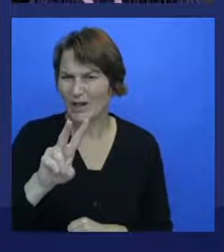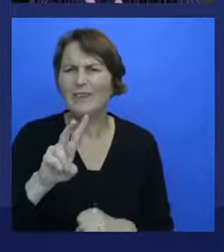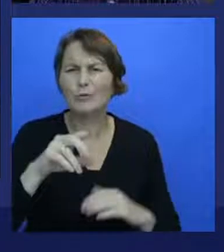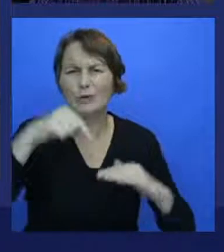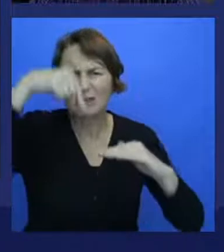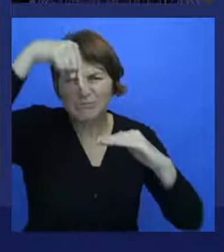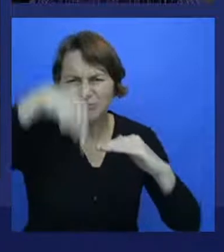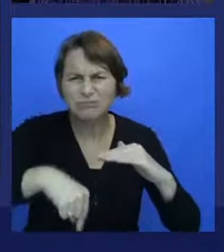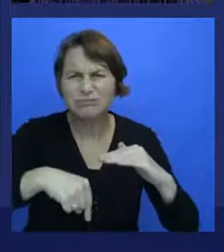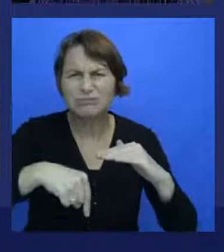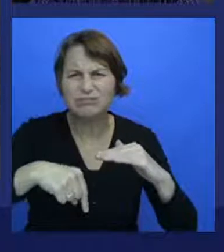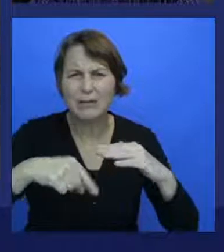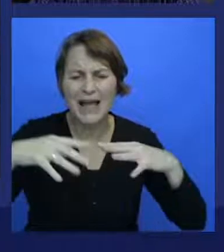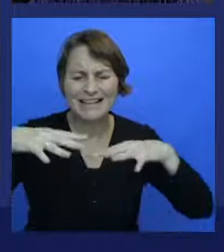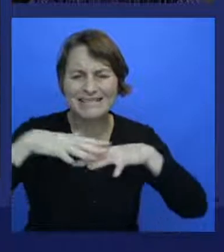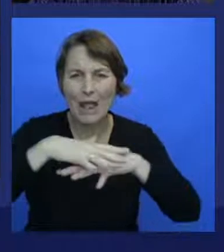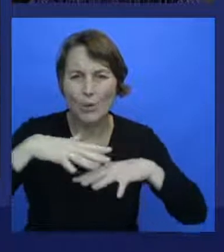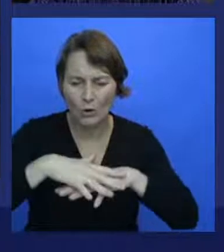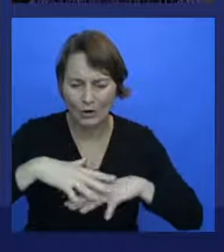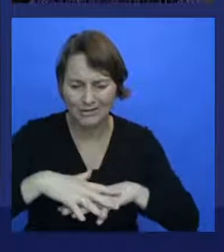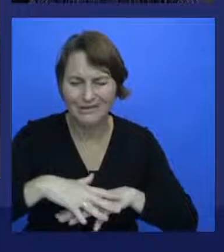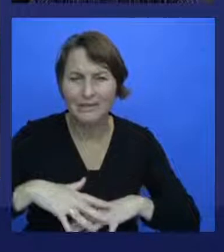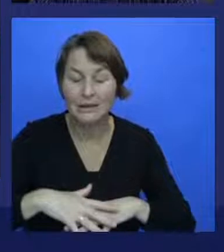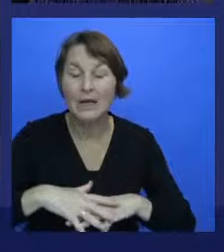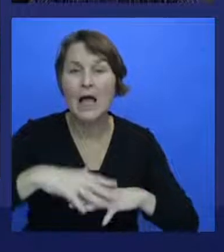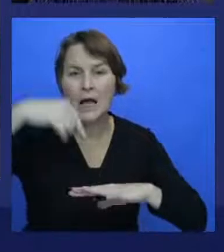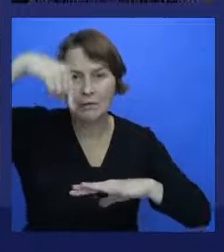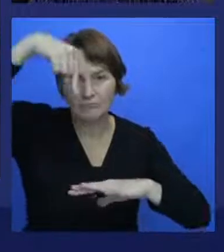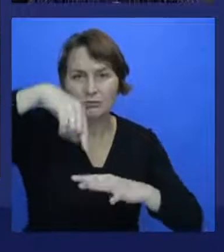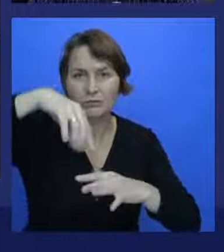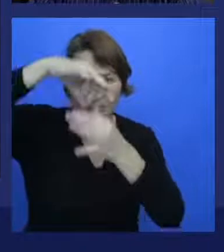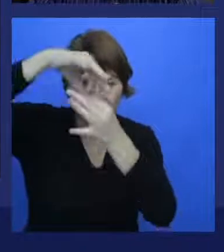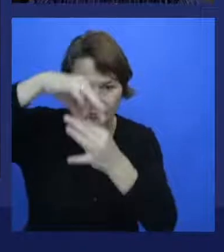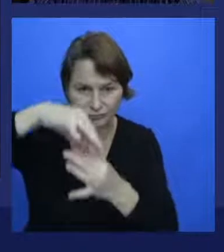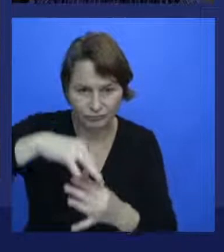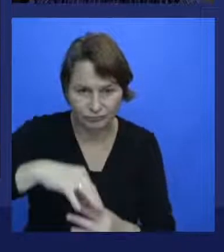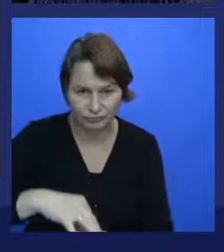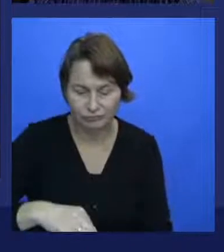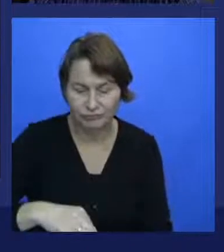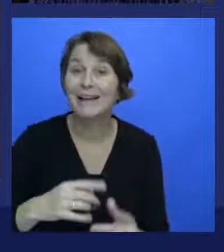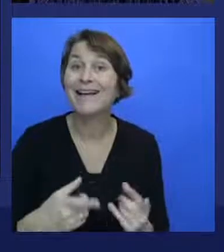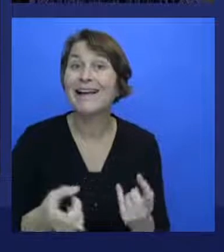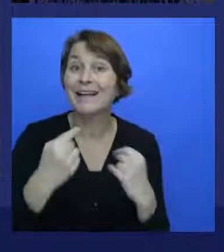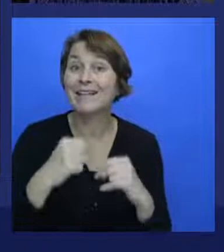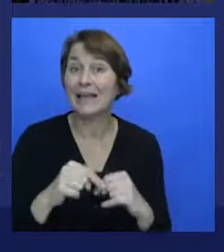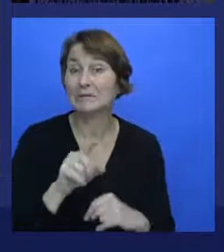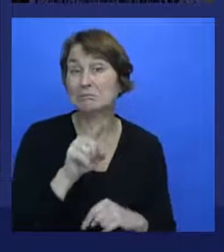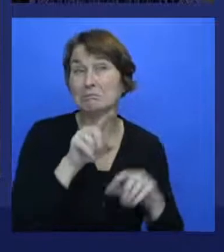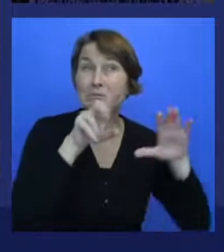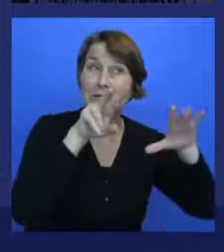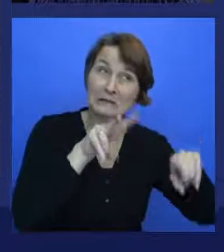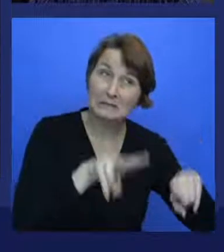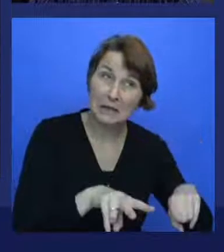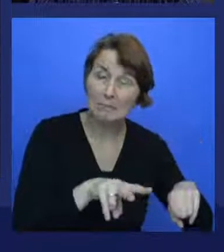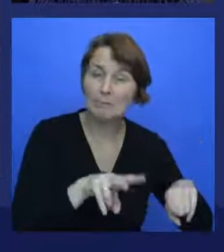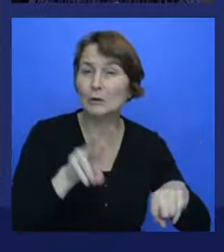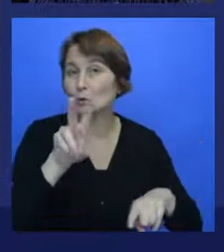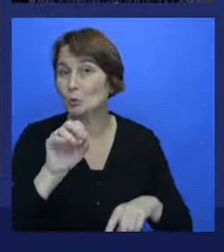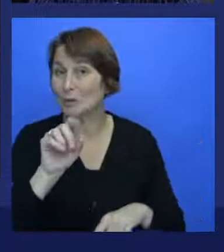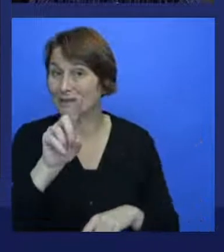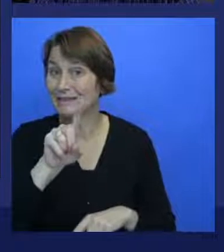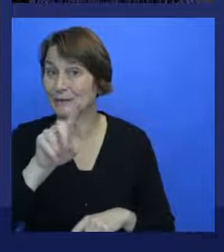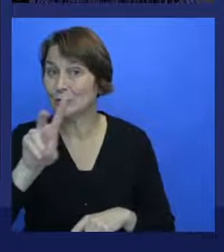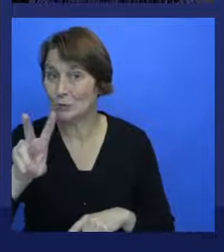ran in the competition on September 30th, 2012. And their first attempt during the contest, got an